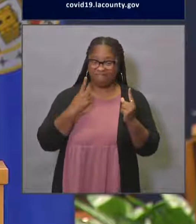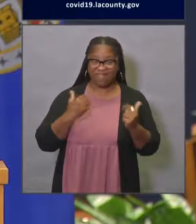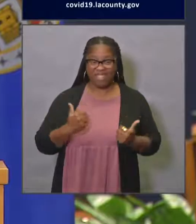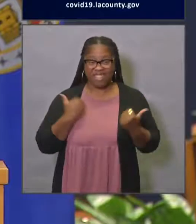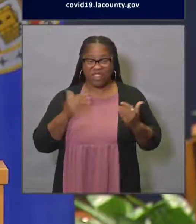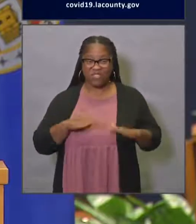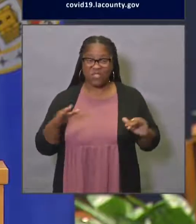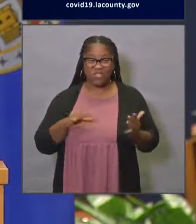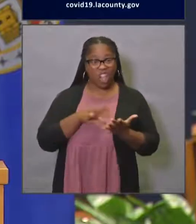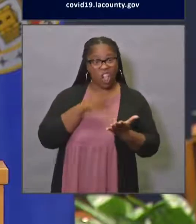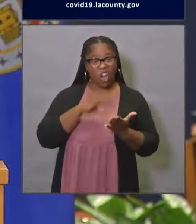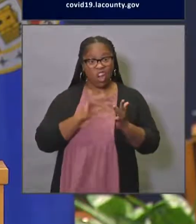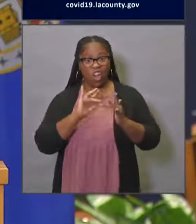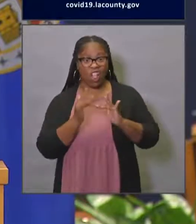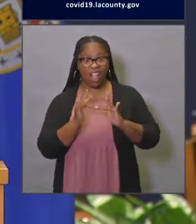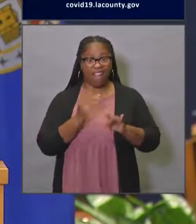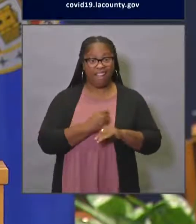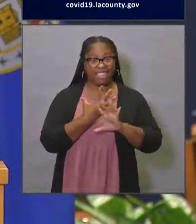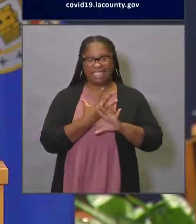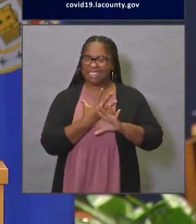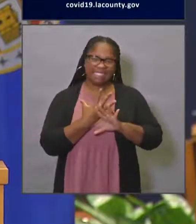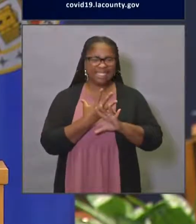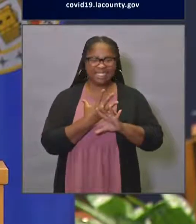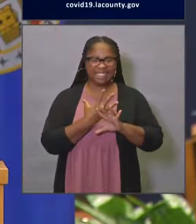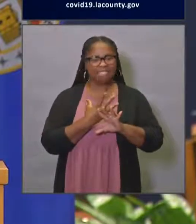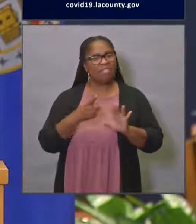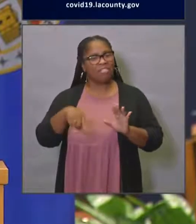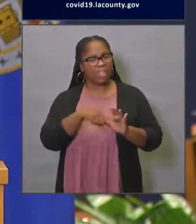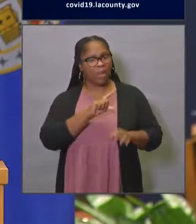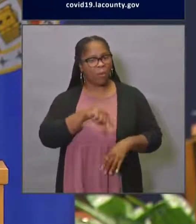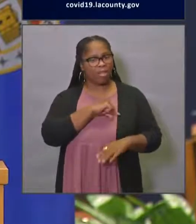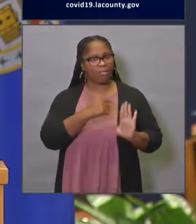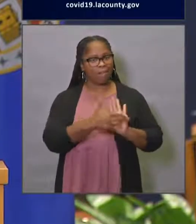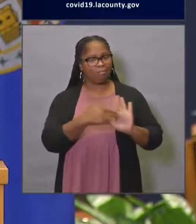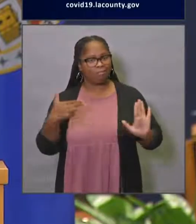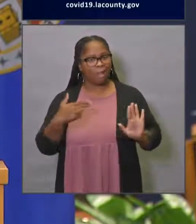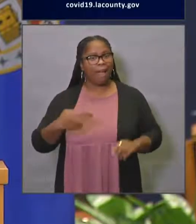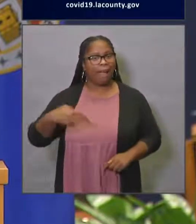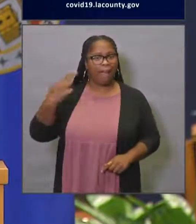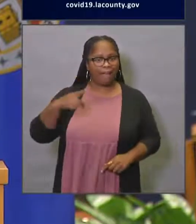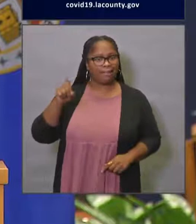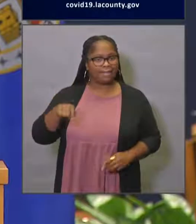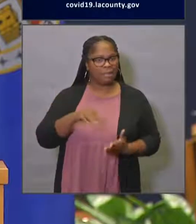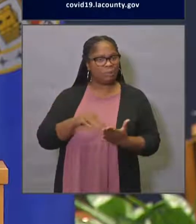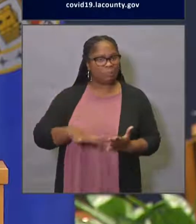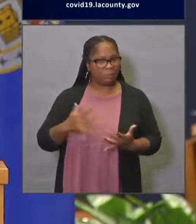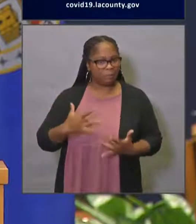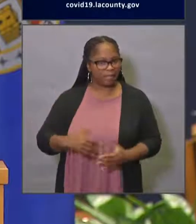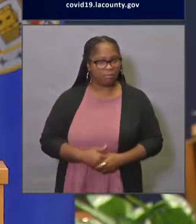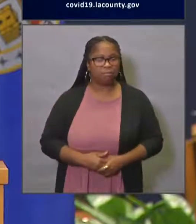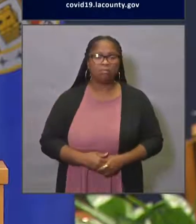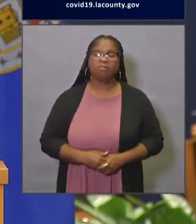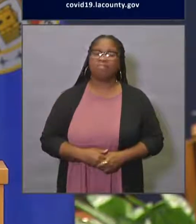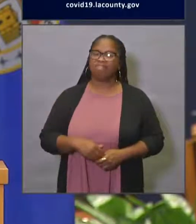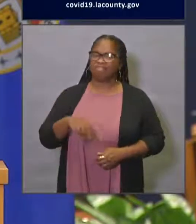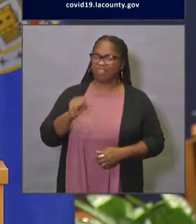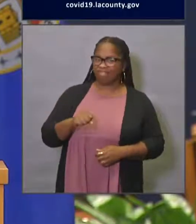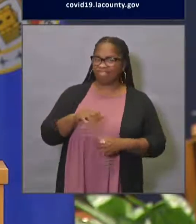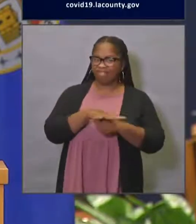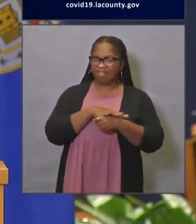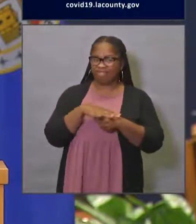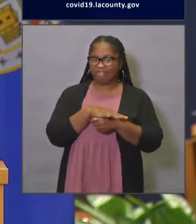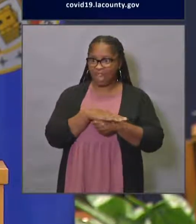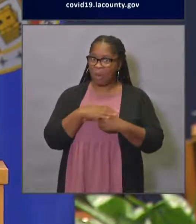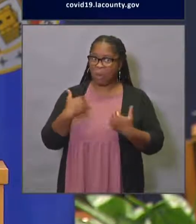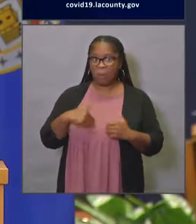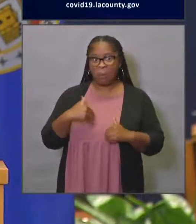learn online and qualify as high-need students. Unfortunately, although the county's case rates and positivity rates are among the